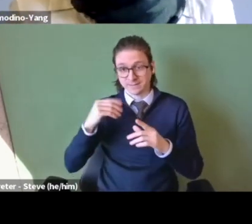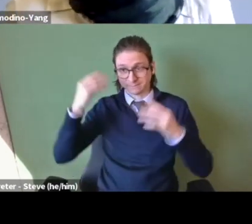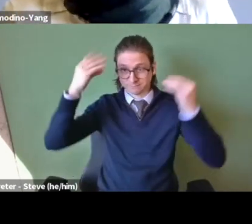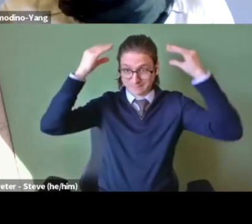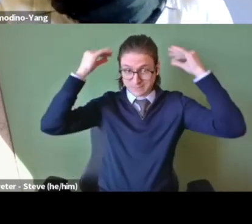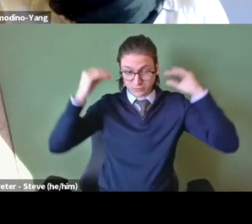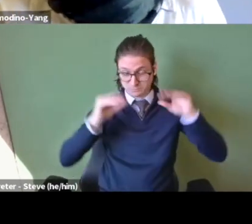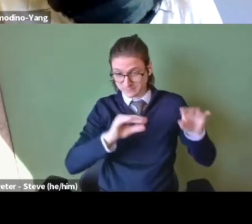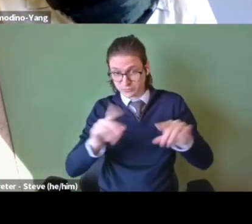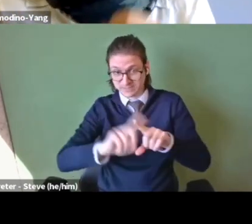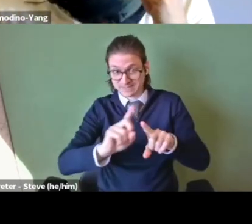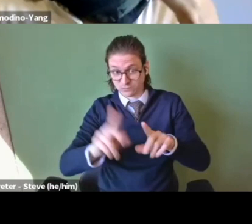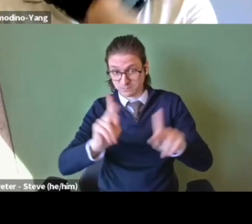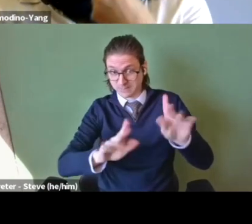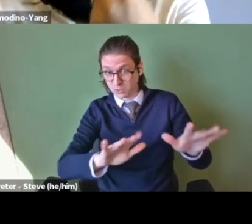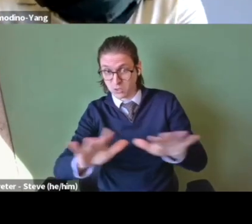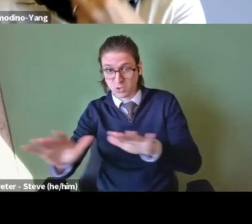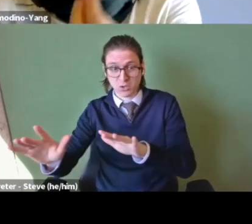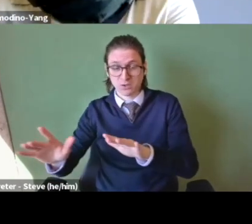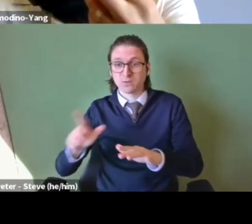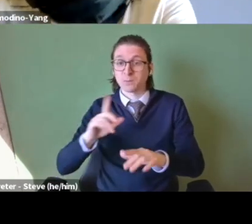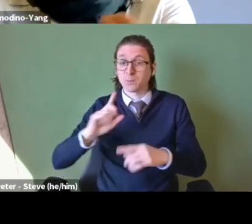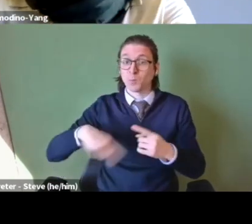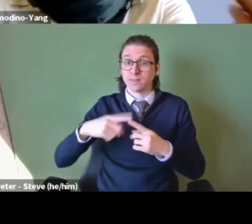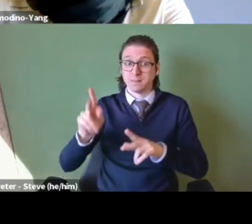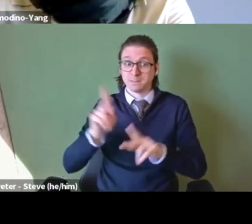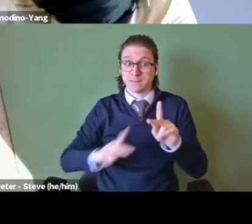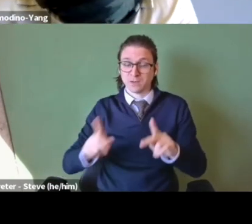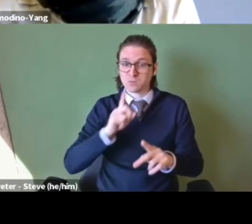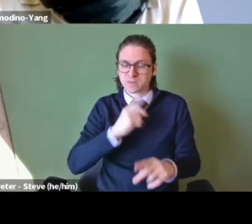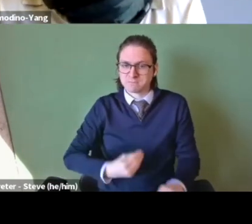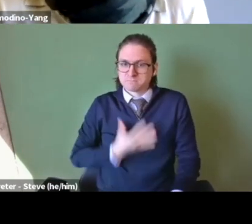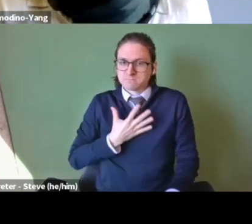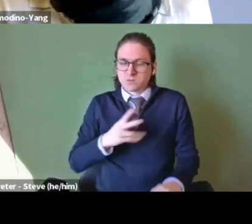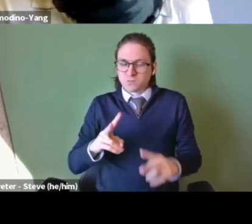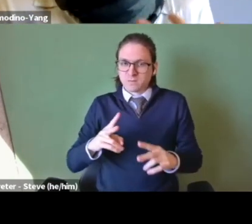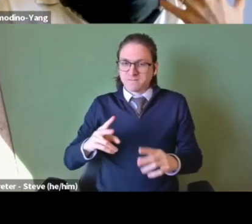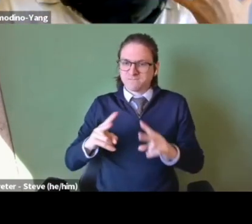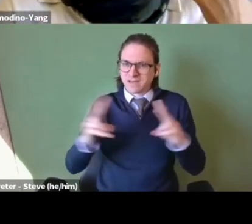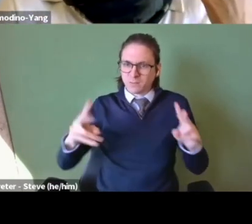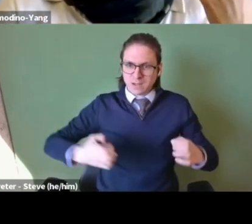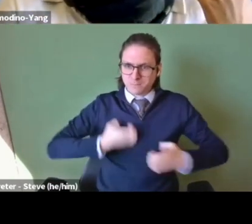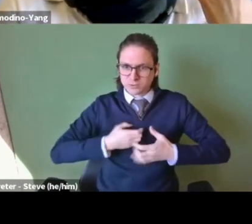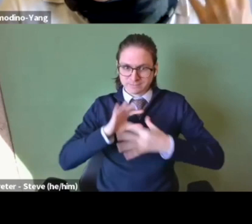are deeply emotionally engaged with it by their own account in real time, we get